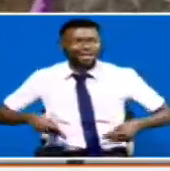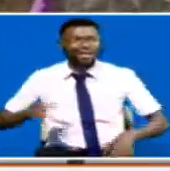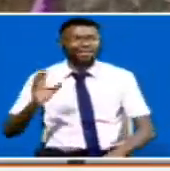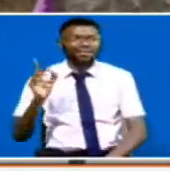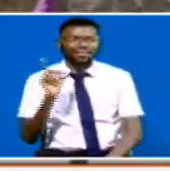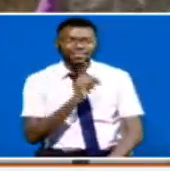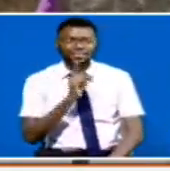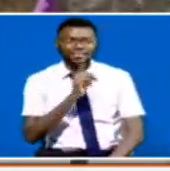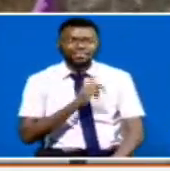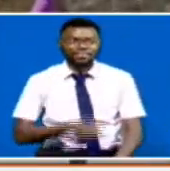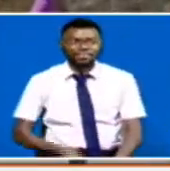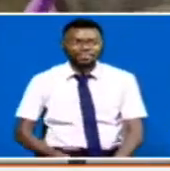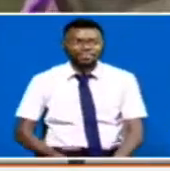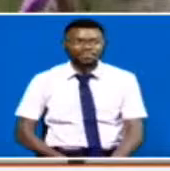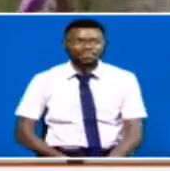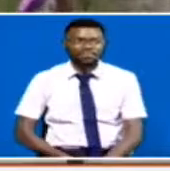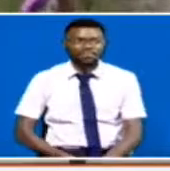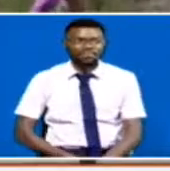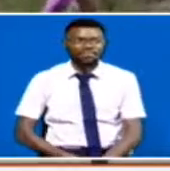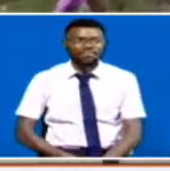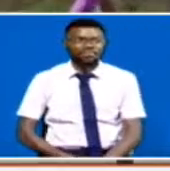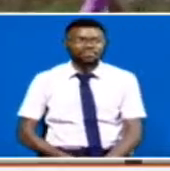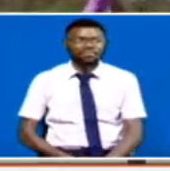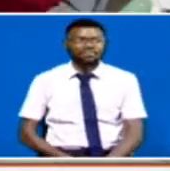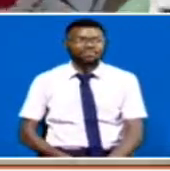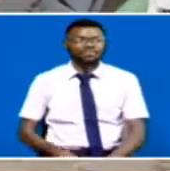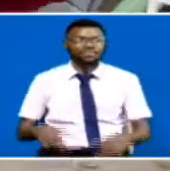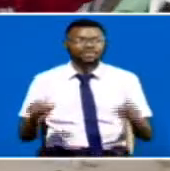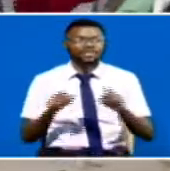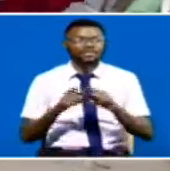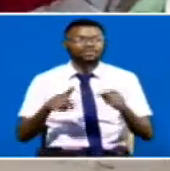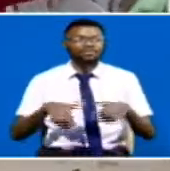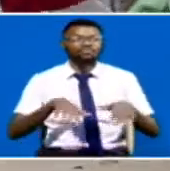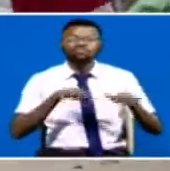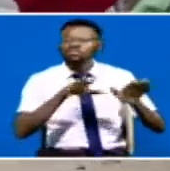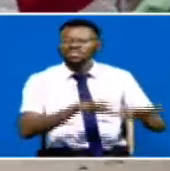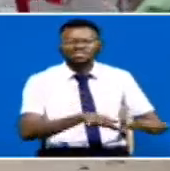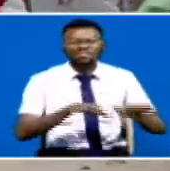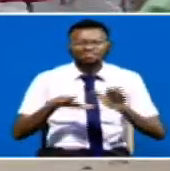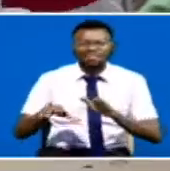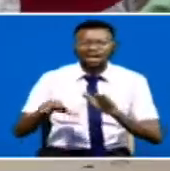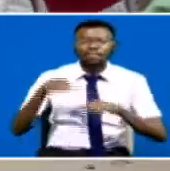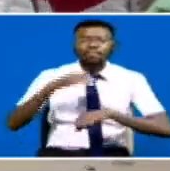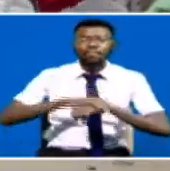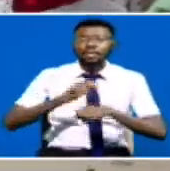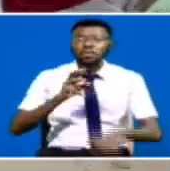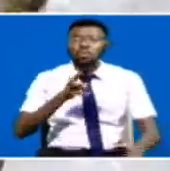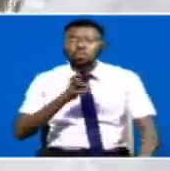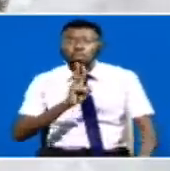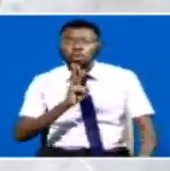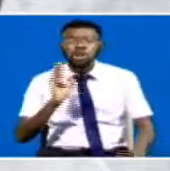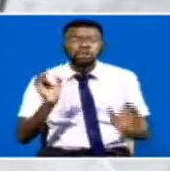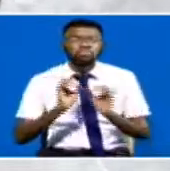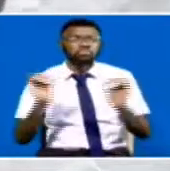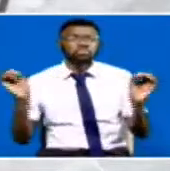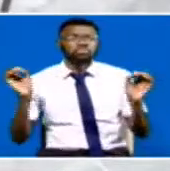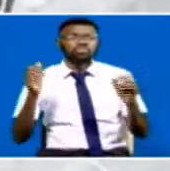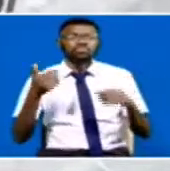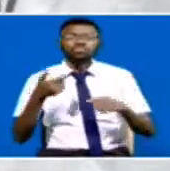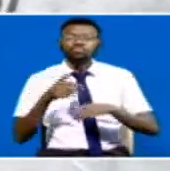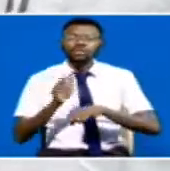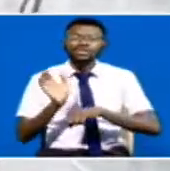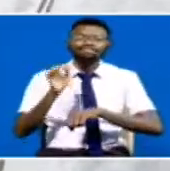katika zile siku zetu, tunahangaika kupata maji ili tuweze kujisafisha. Sanitary pad